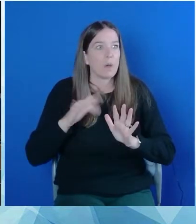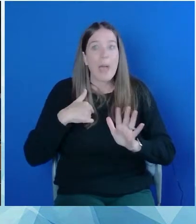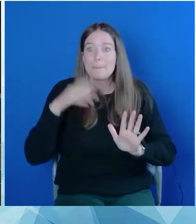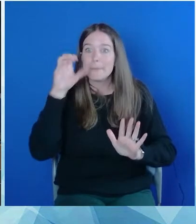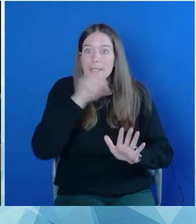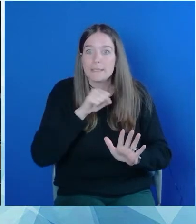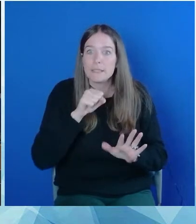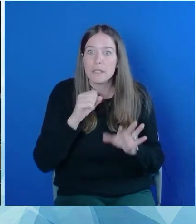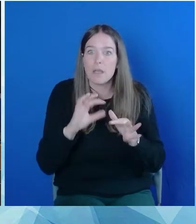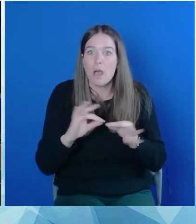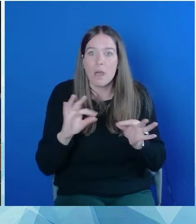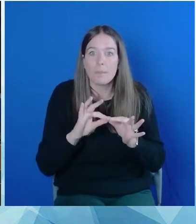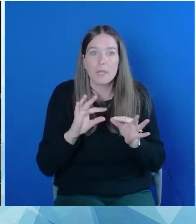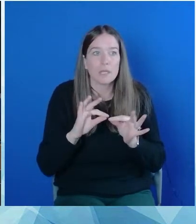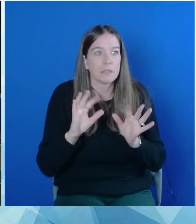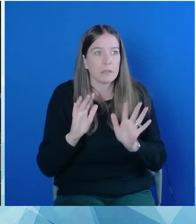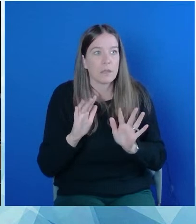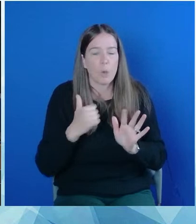somebody else.